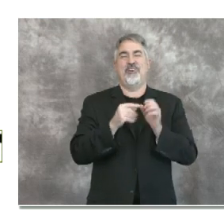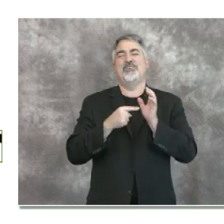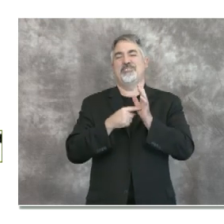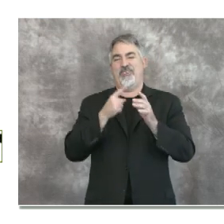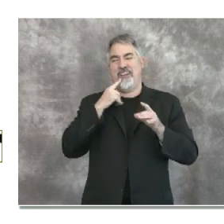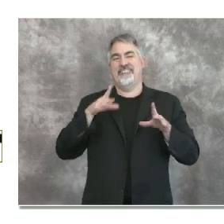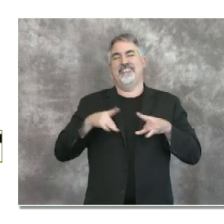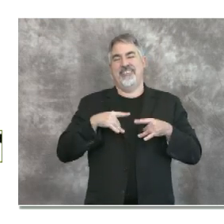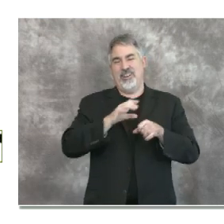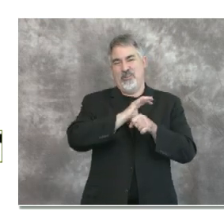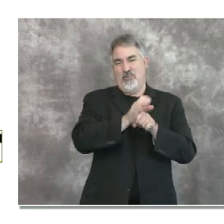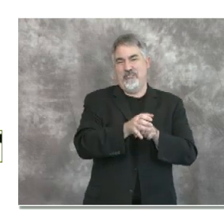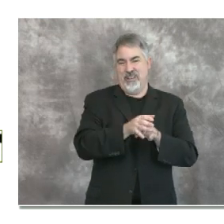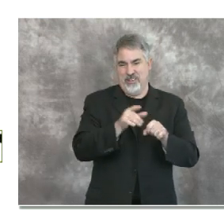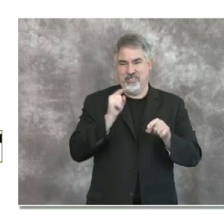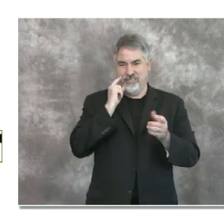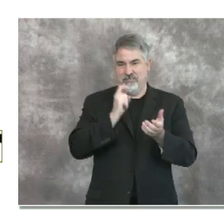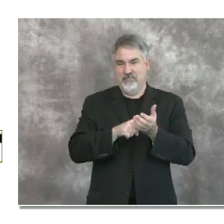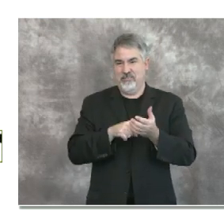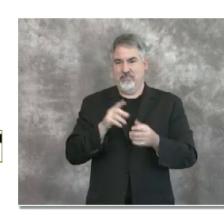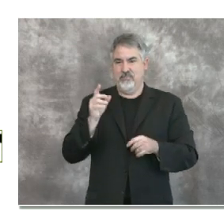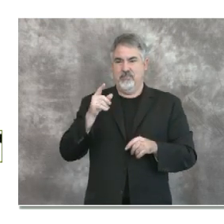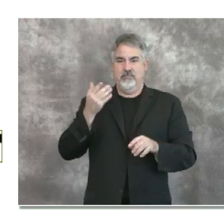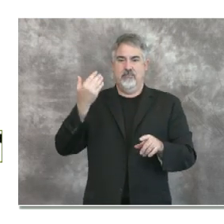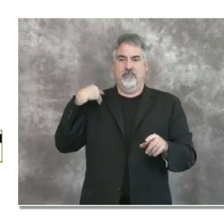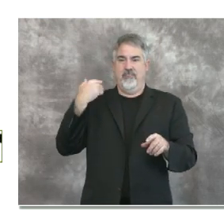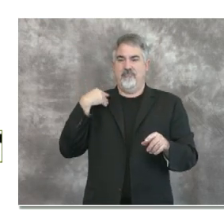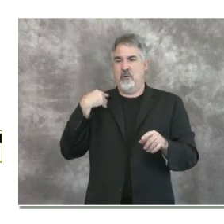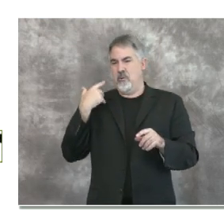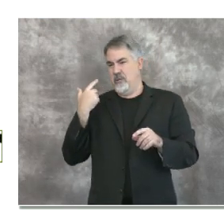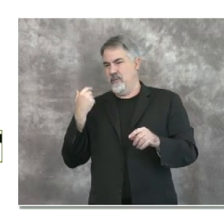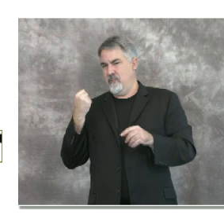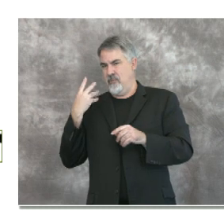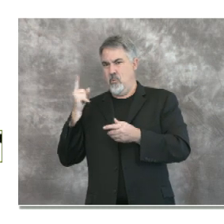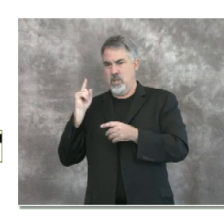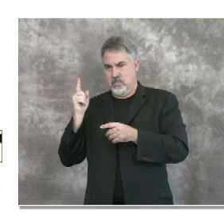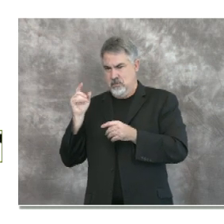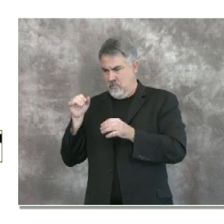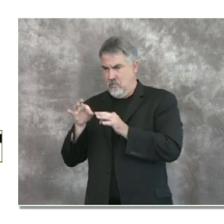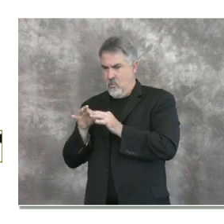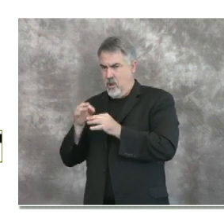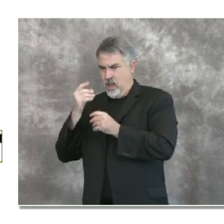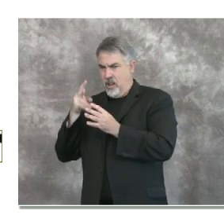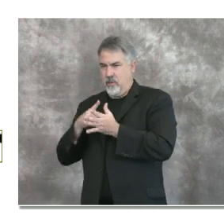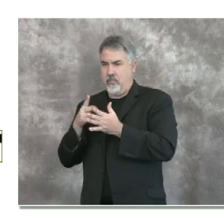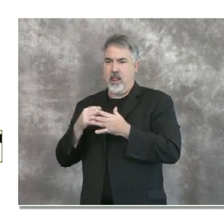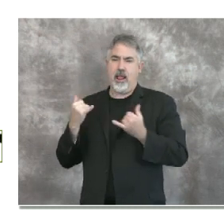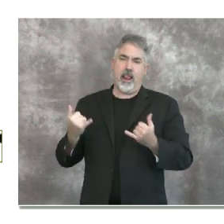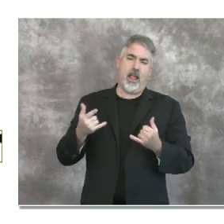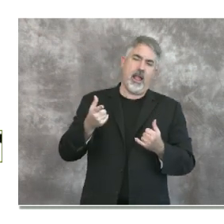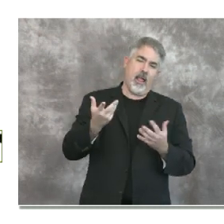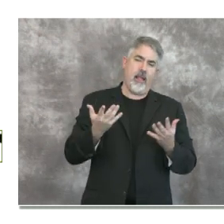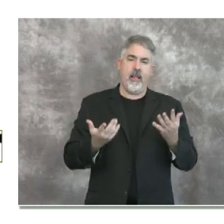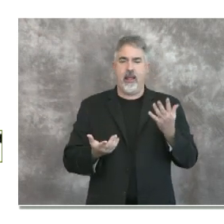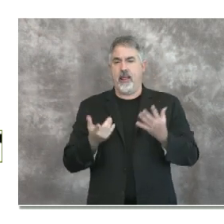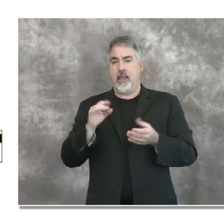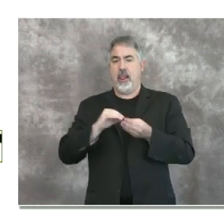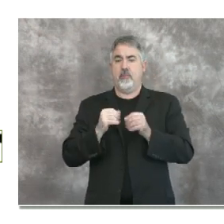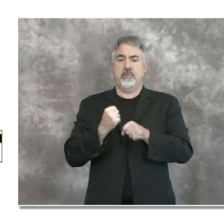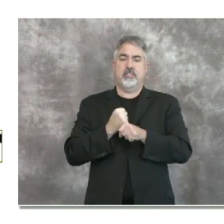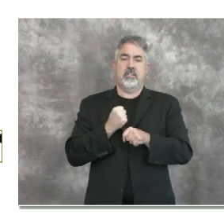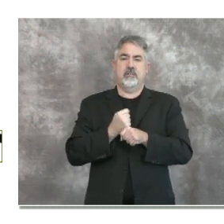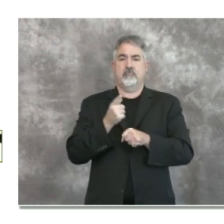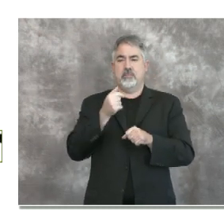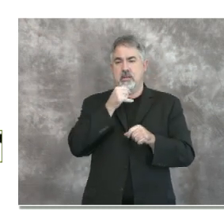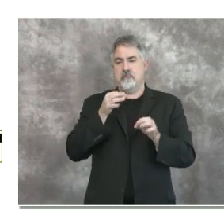now than it was many weeks ago, and so we expect that number to be less relevant to what we're going. We tend